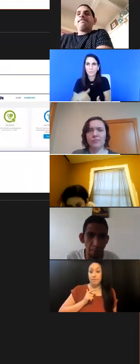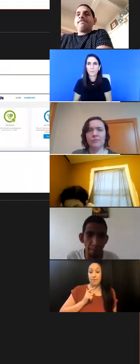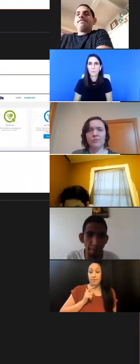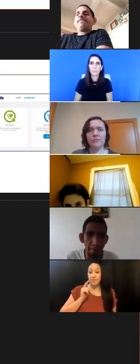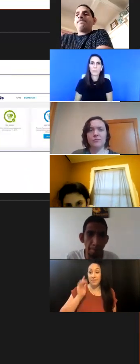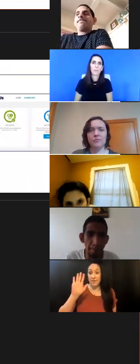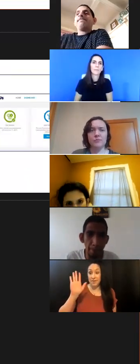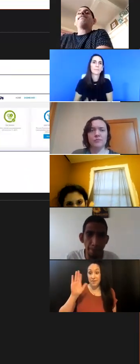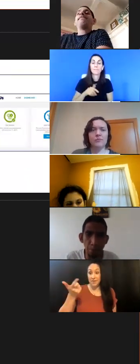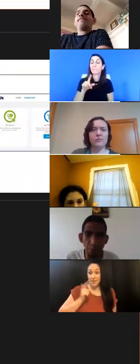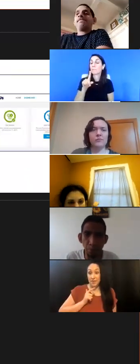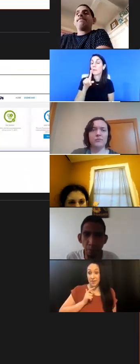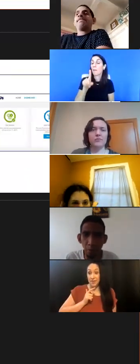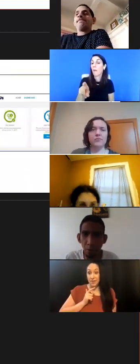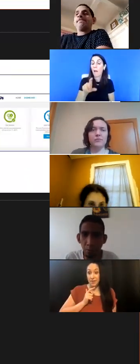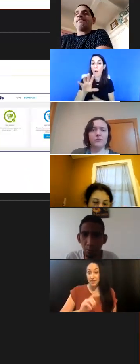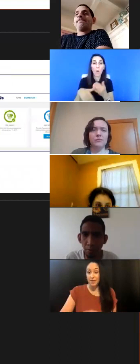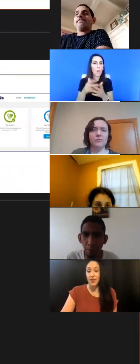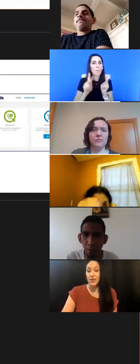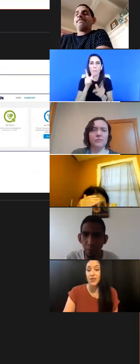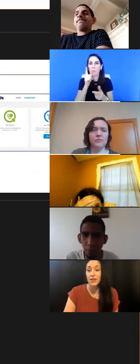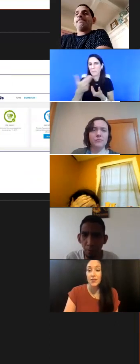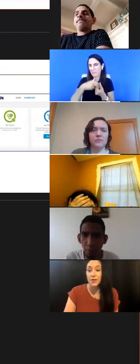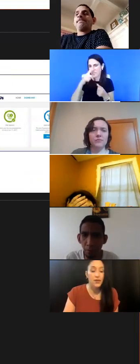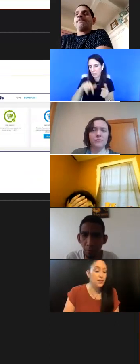asked of participants in the All of Us research program?